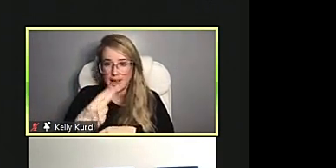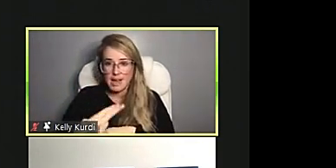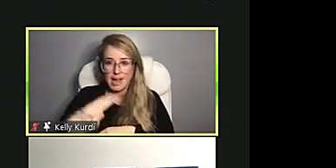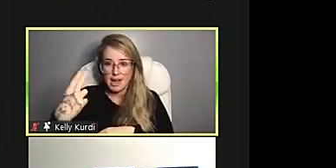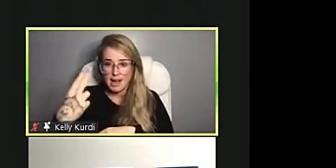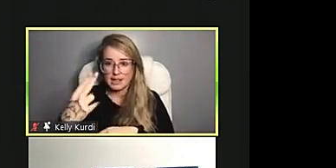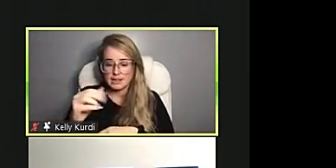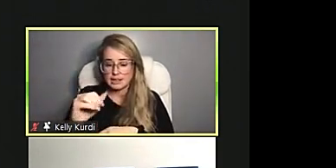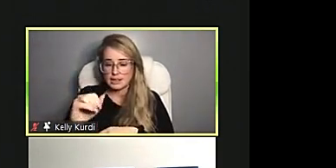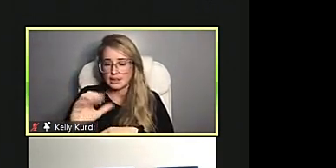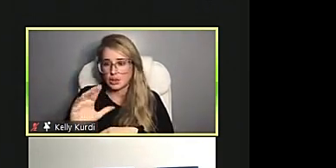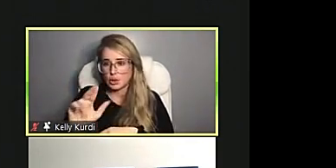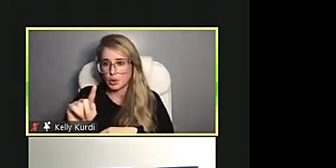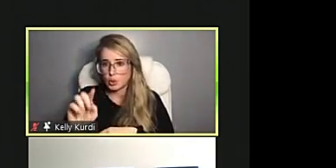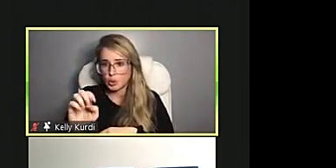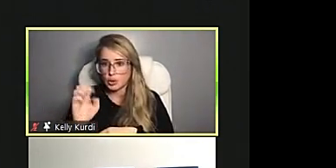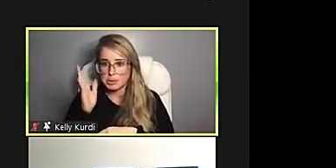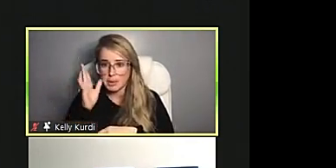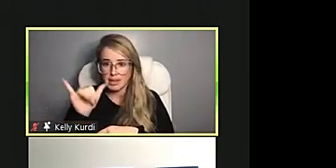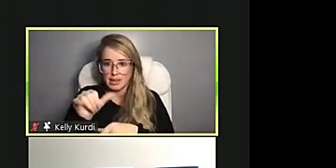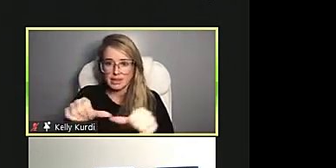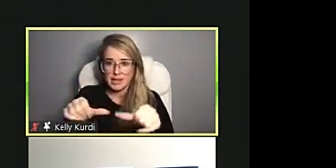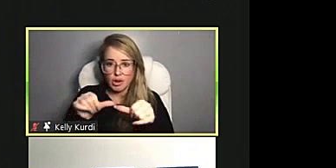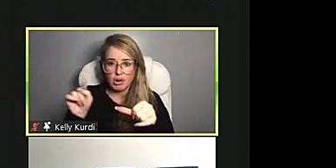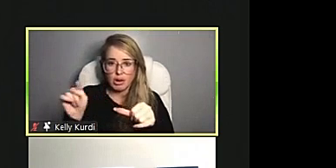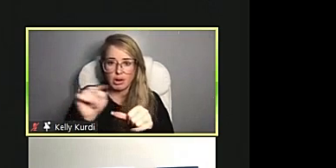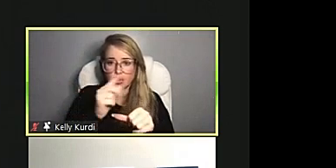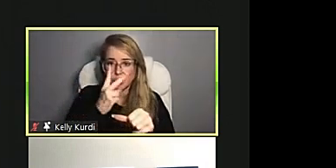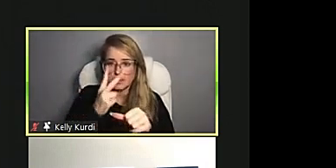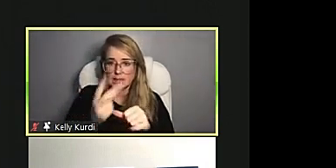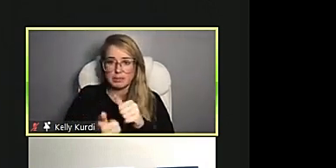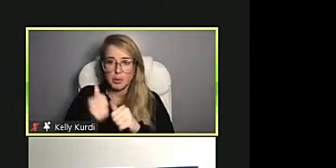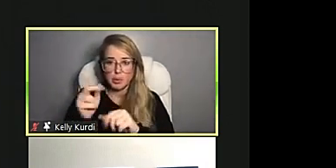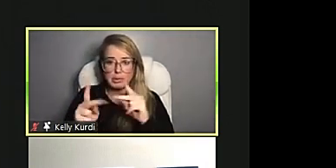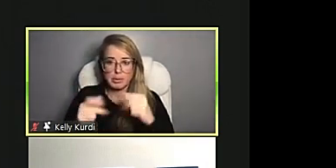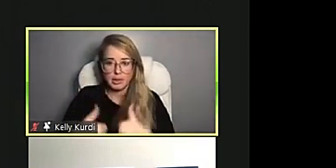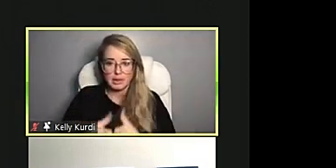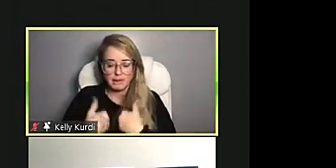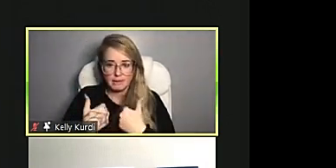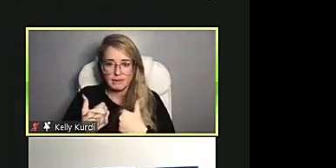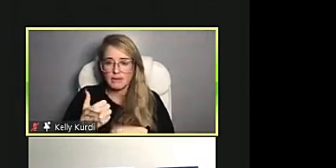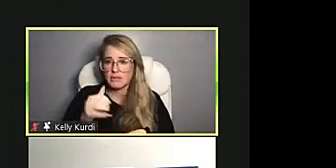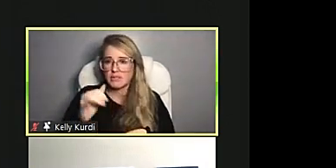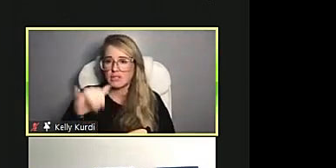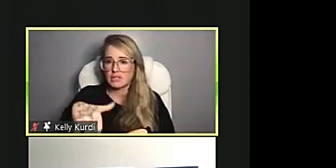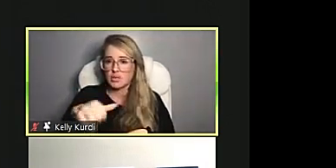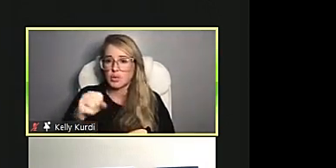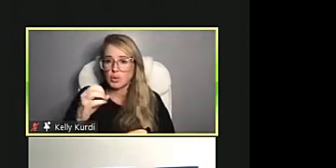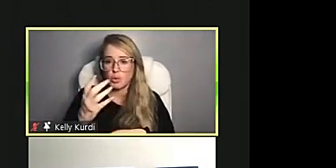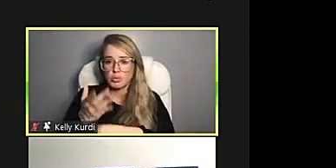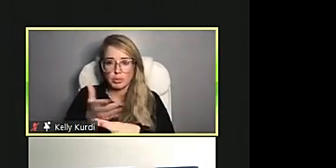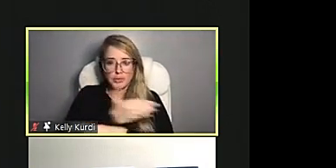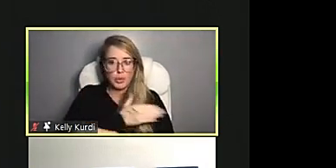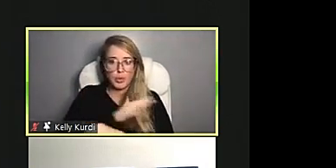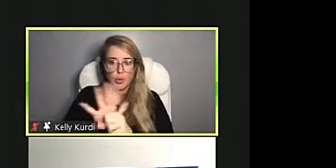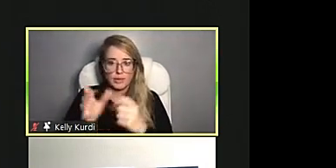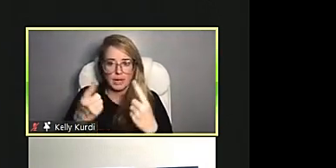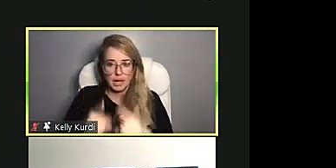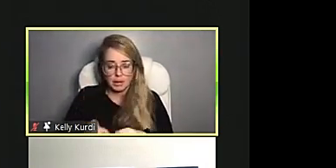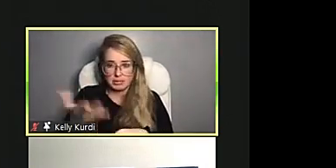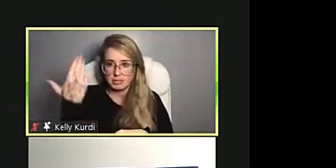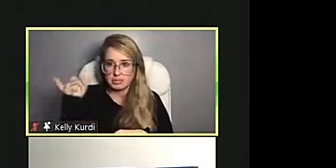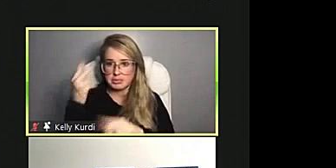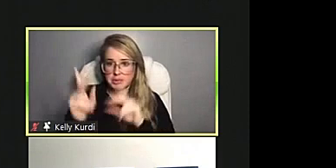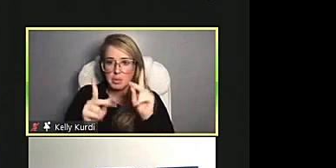acuity beds are in the areas where there are the most people. And so, well before COVID, people